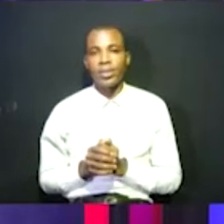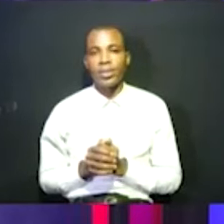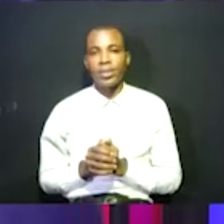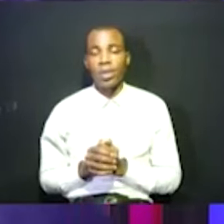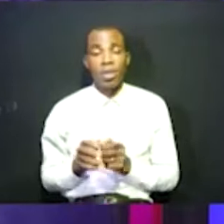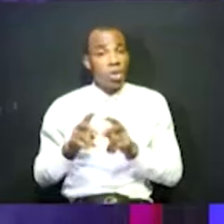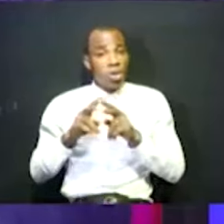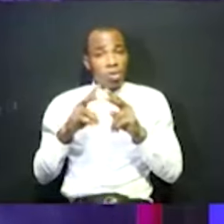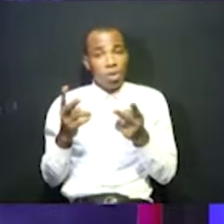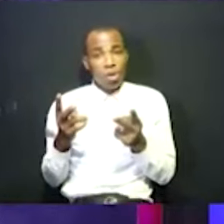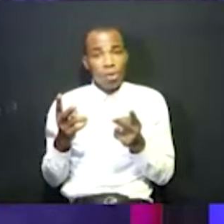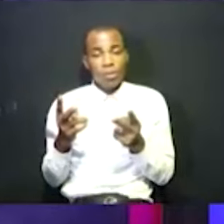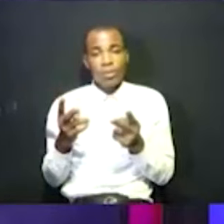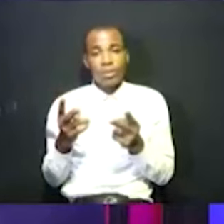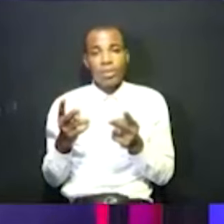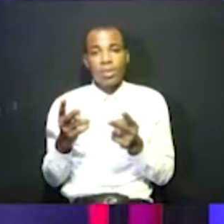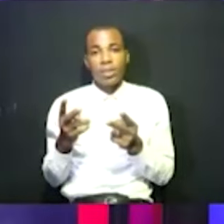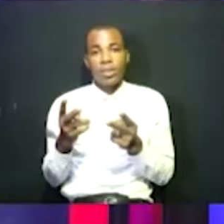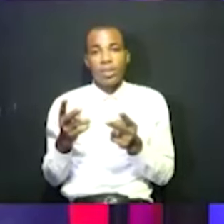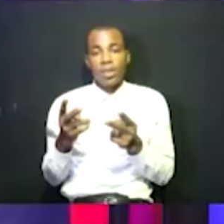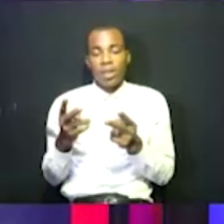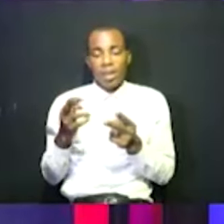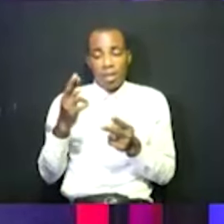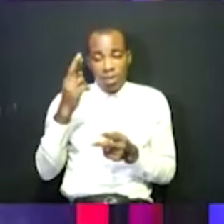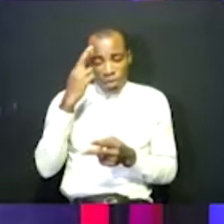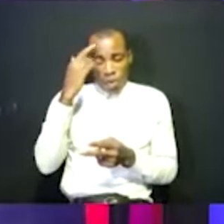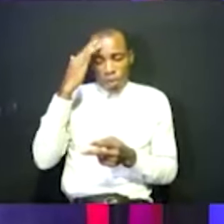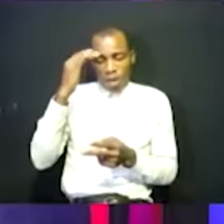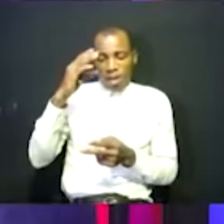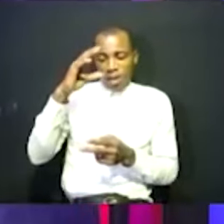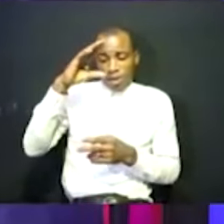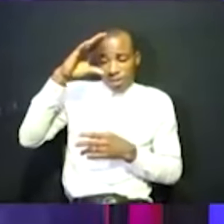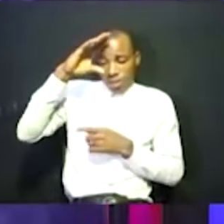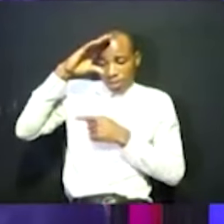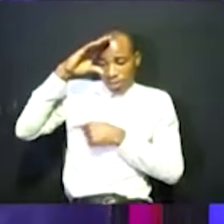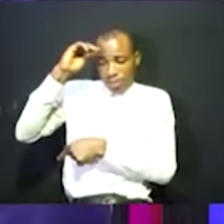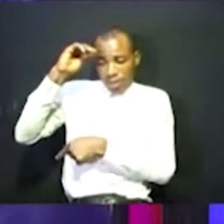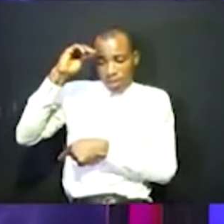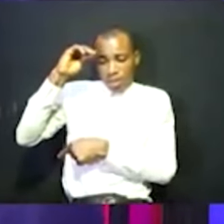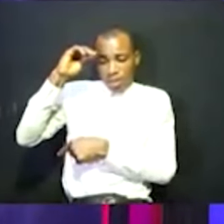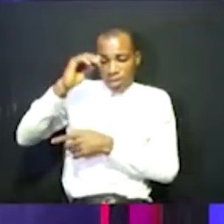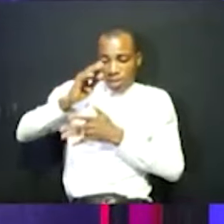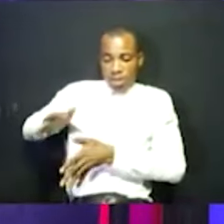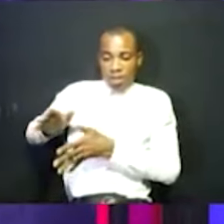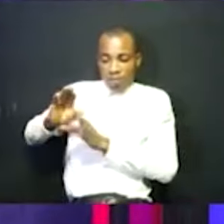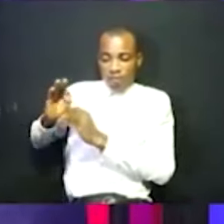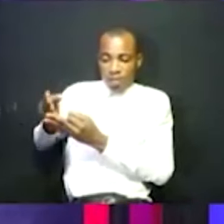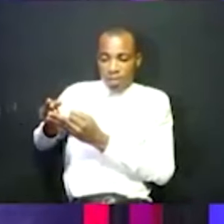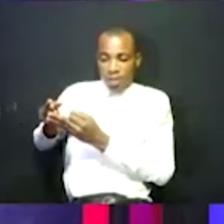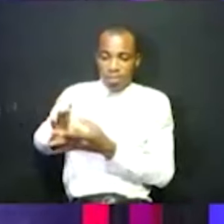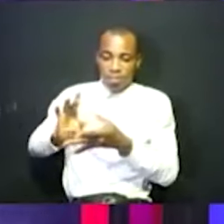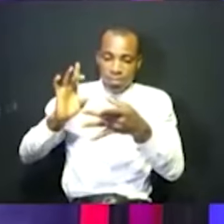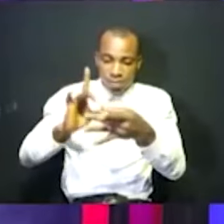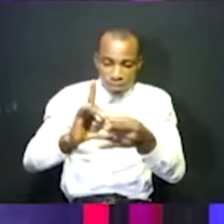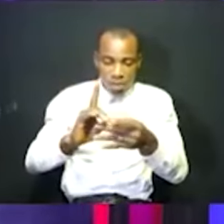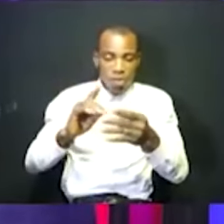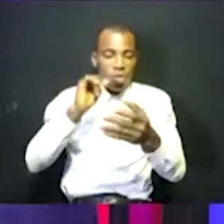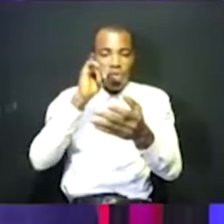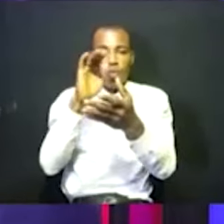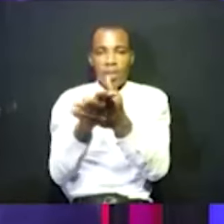is why a man leaves his father and mother and is united to his wife, and